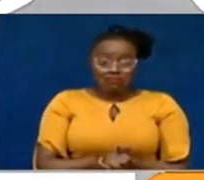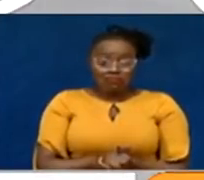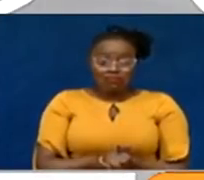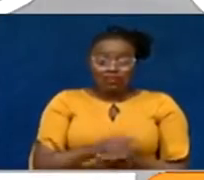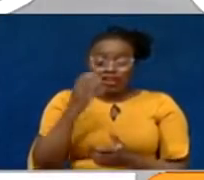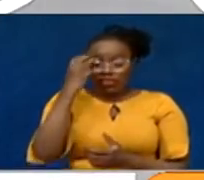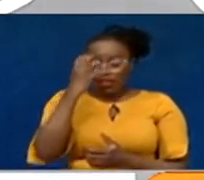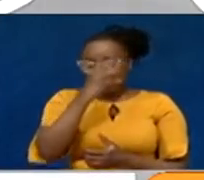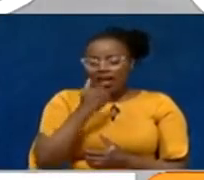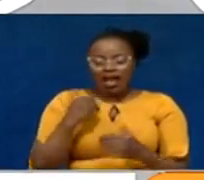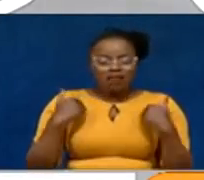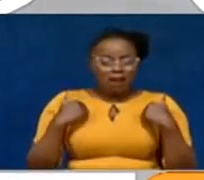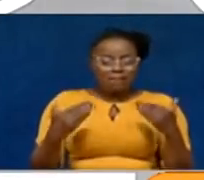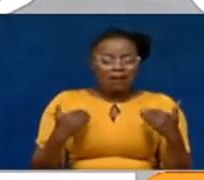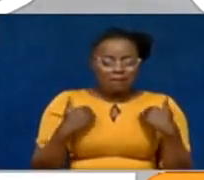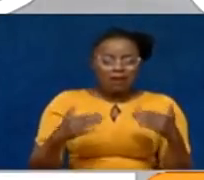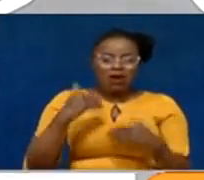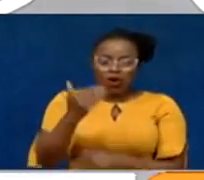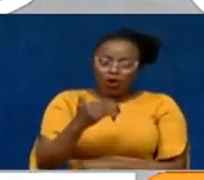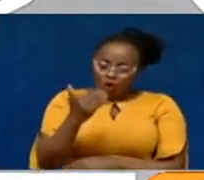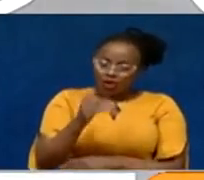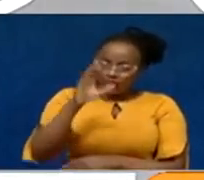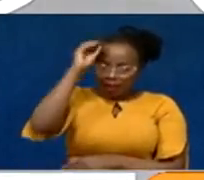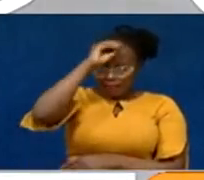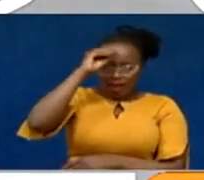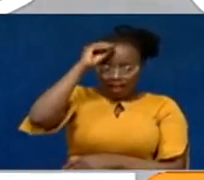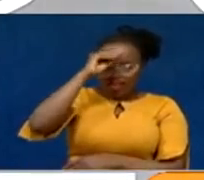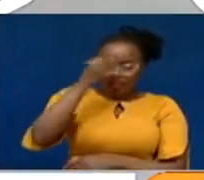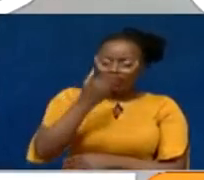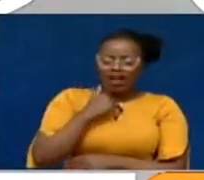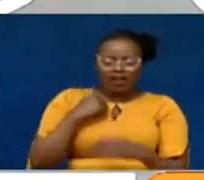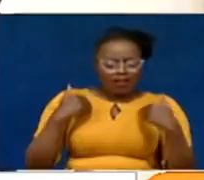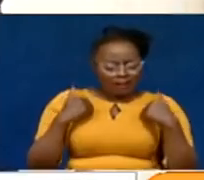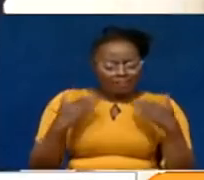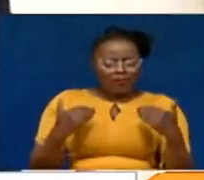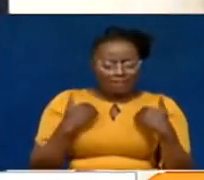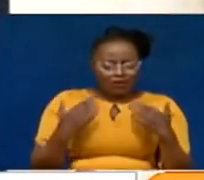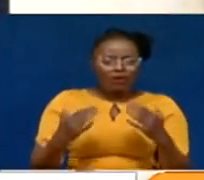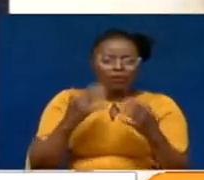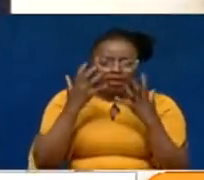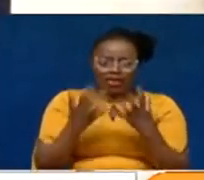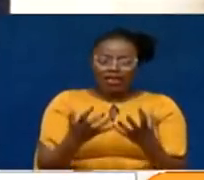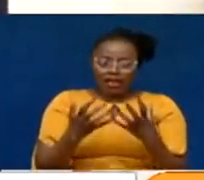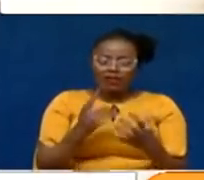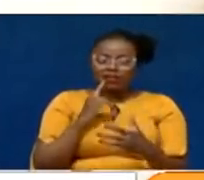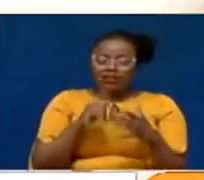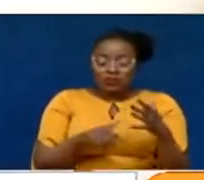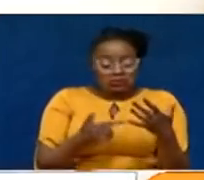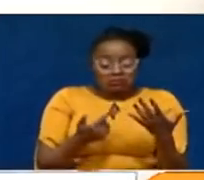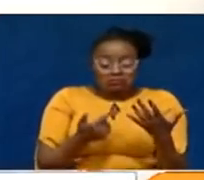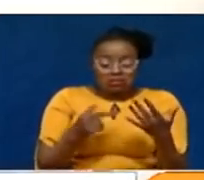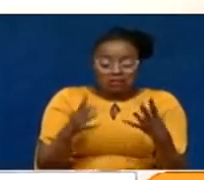Ramatha Karua has denied all this opinion, bench opinions that she has been, she says she has not been approached by